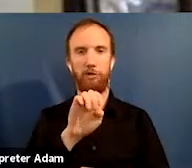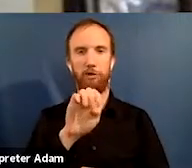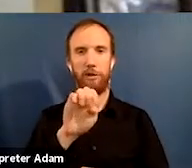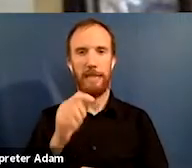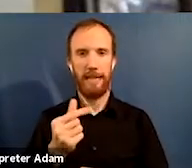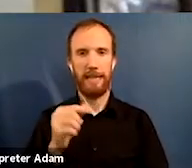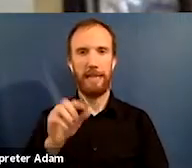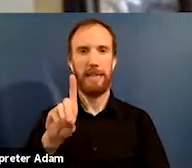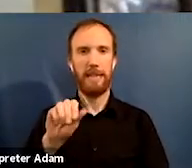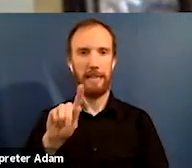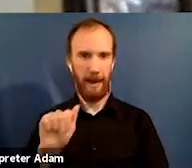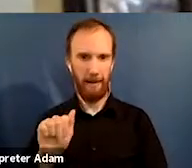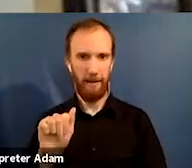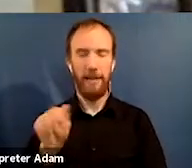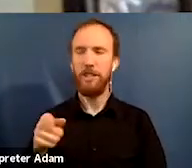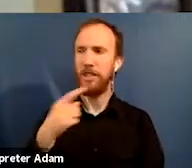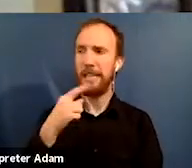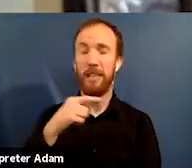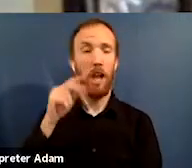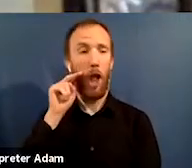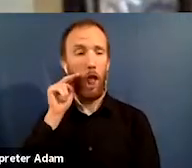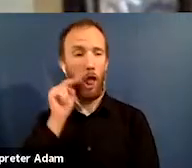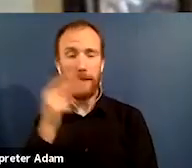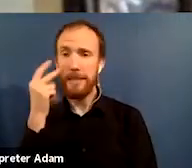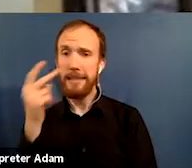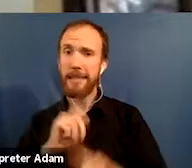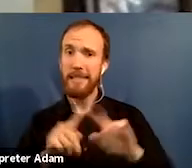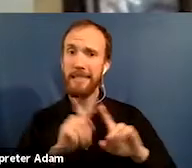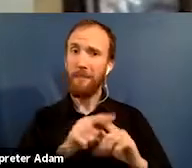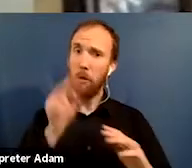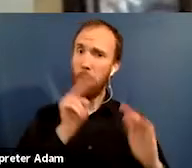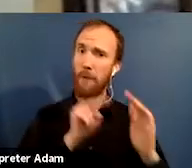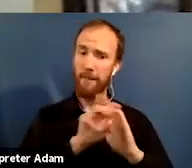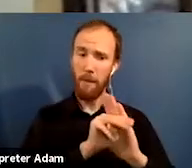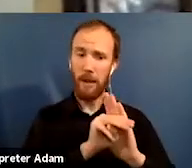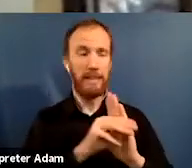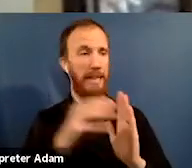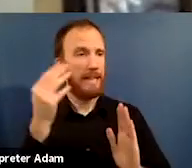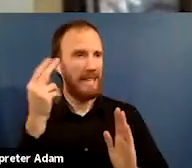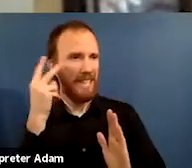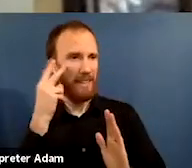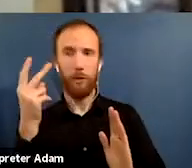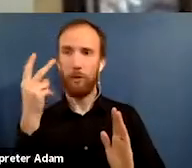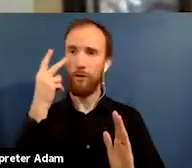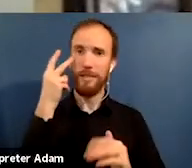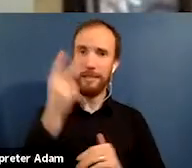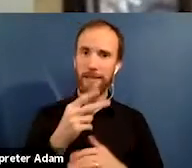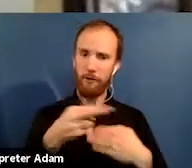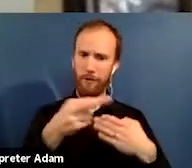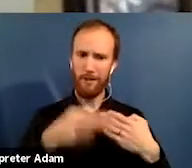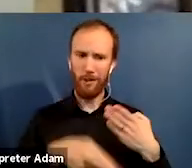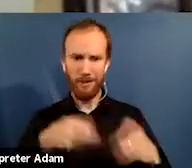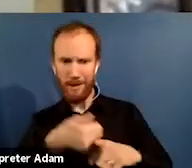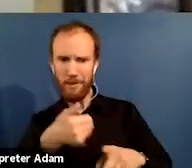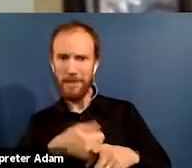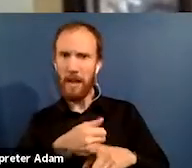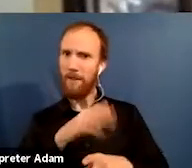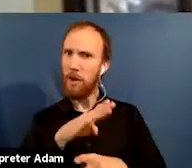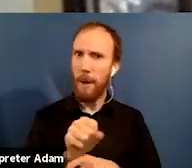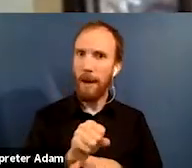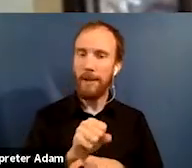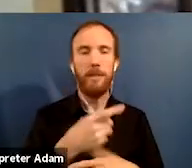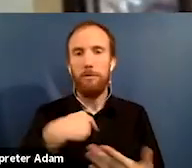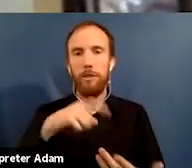models, if the especially predictive models, if what's coming out is biased, we should say, okay, yes, they